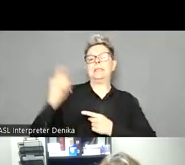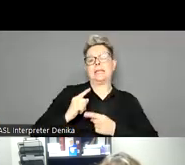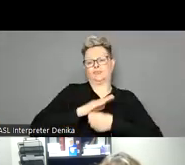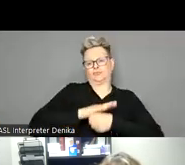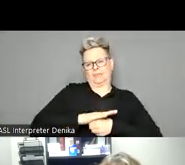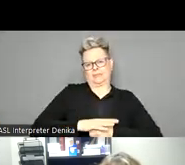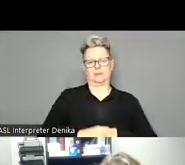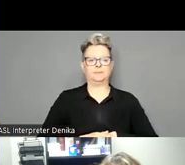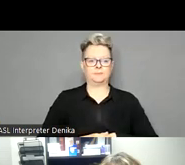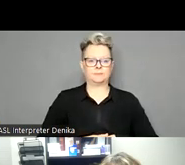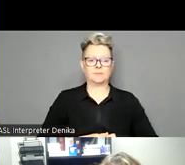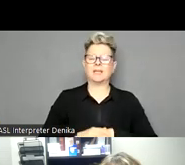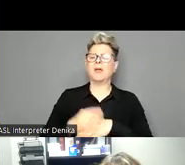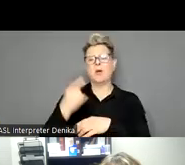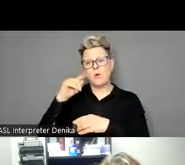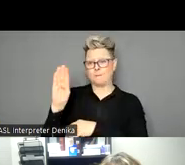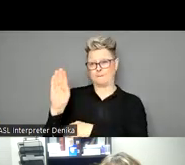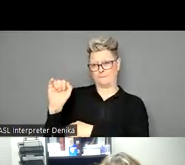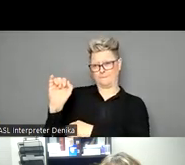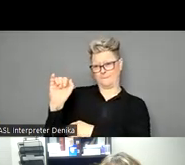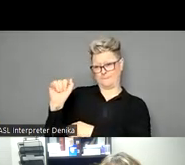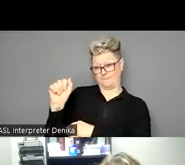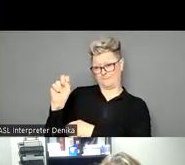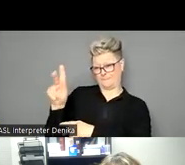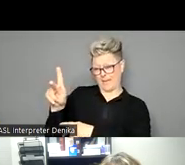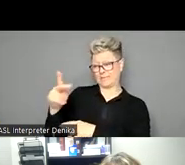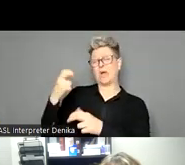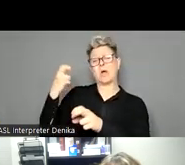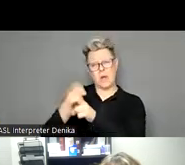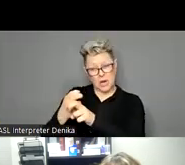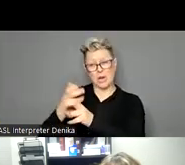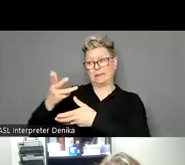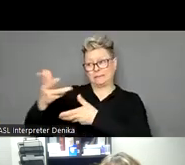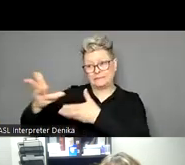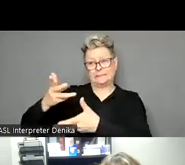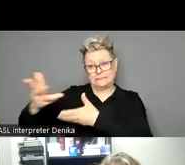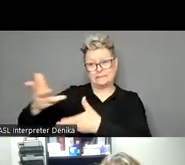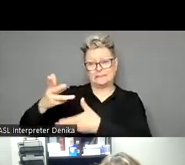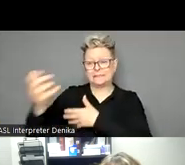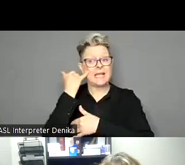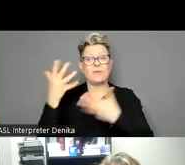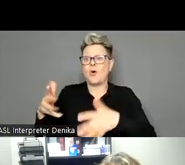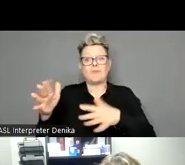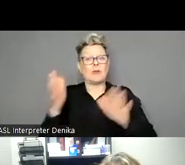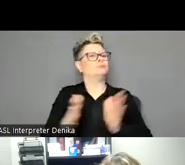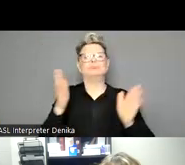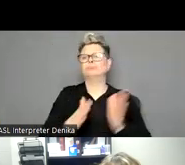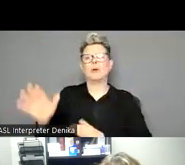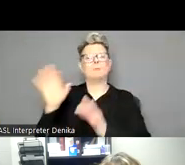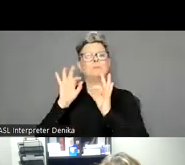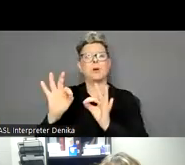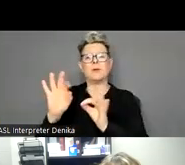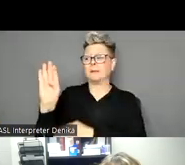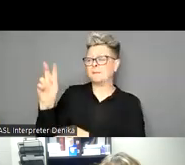Banks can be actually fairly difficult to deal with, oddly enough, even if you do have things organized.